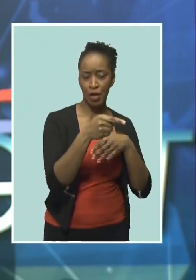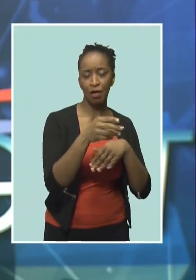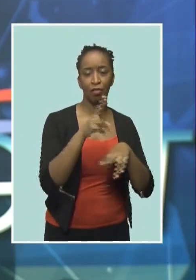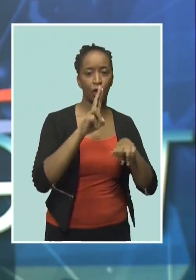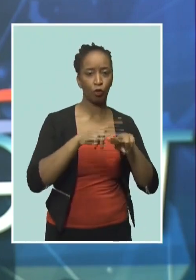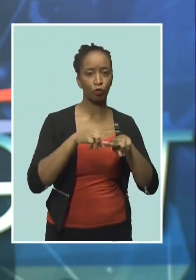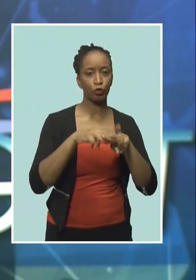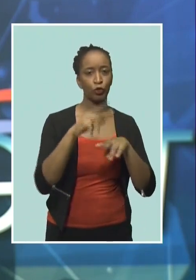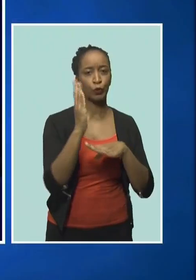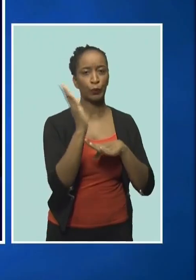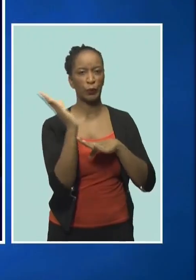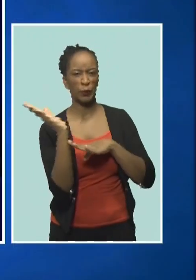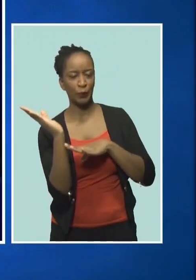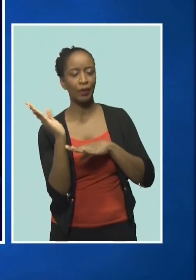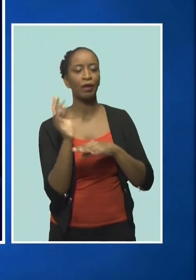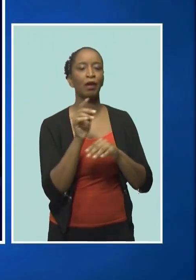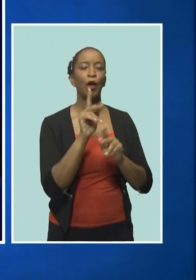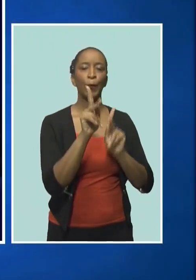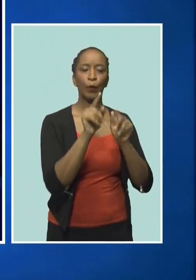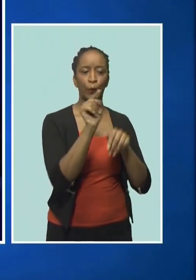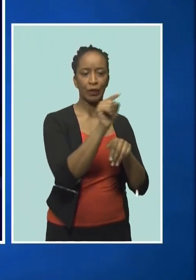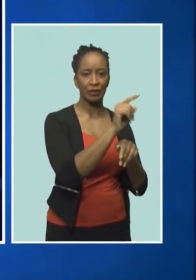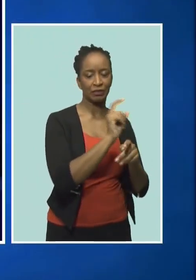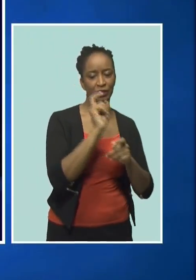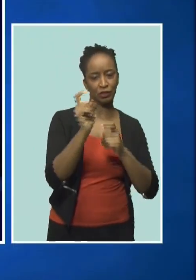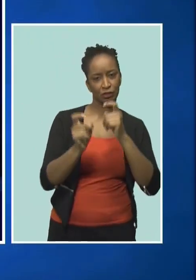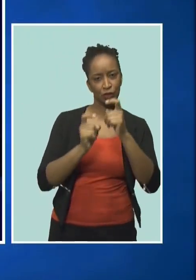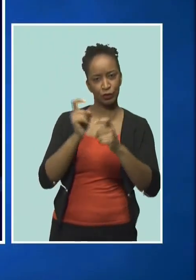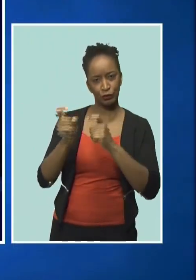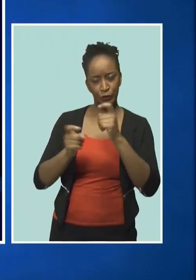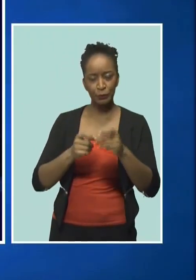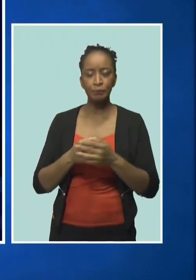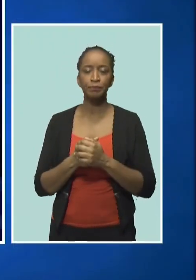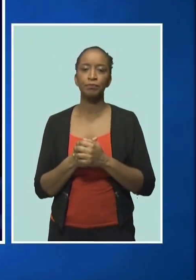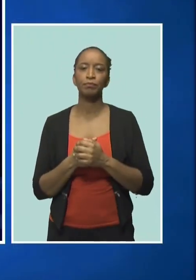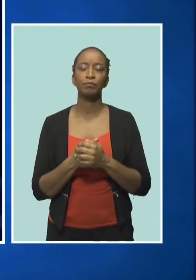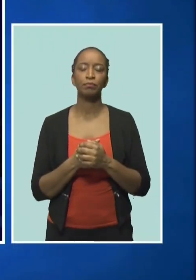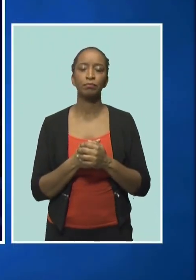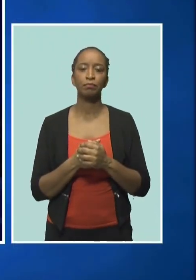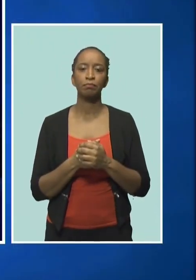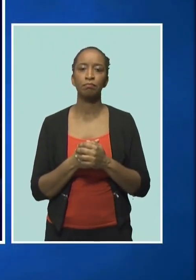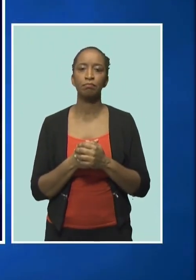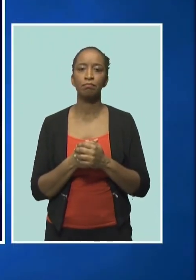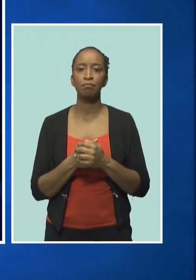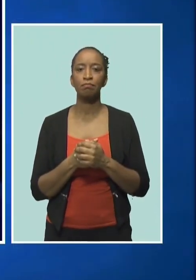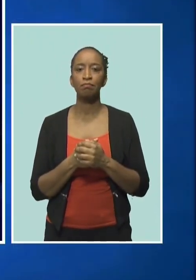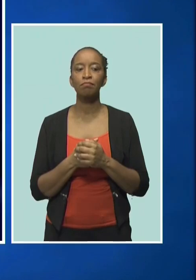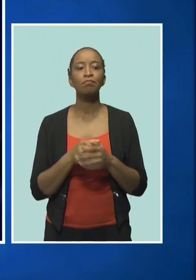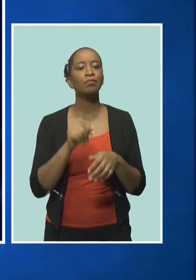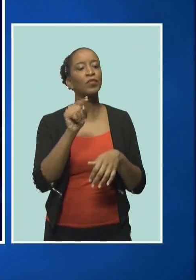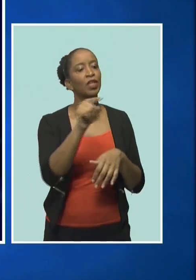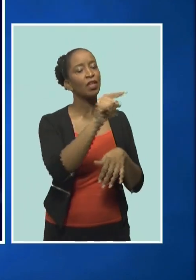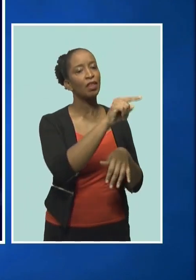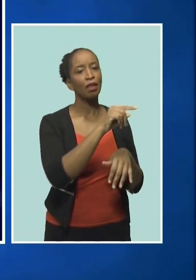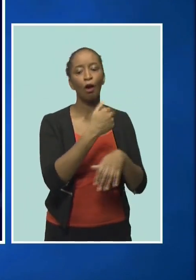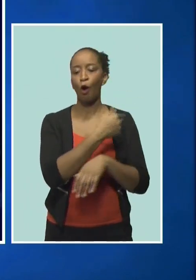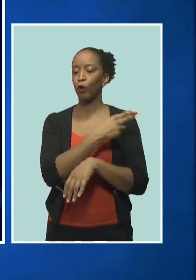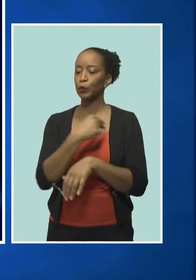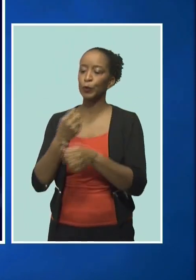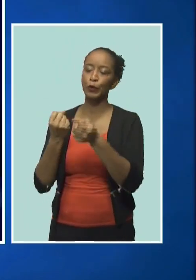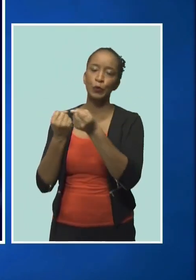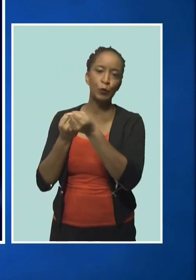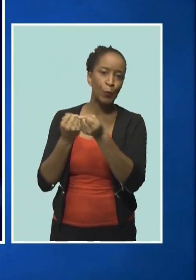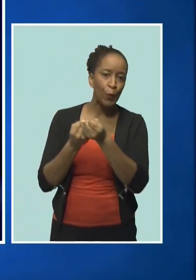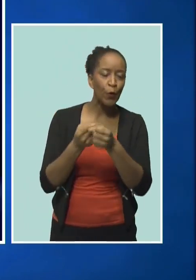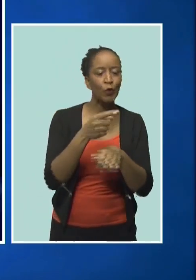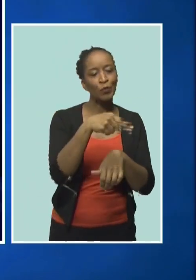efforts. We've had some recliners too coming in through our partners in philanthropy. Right. They have been sending